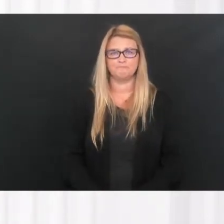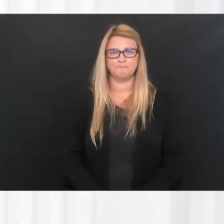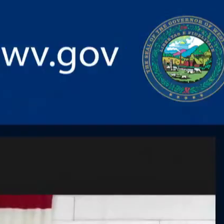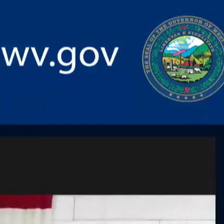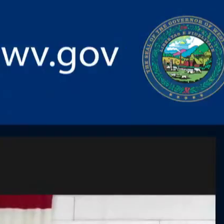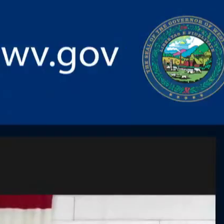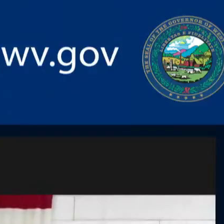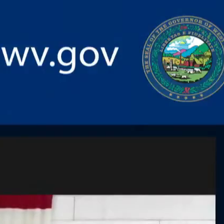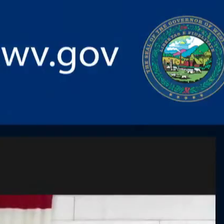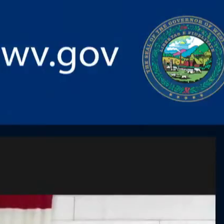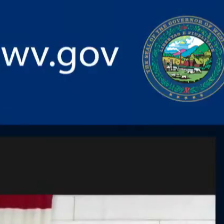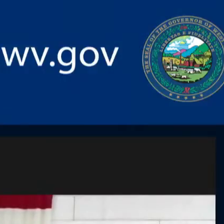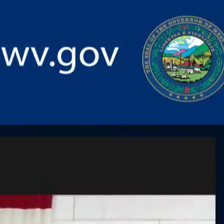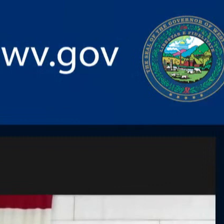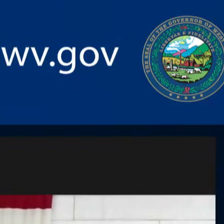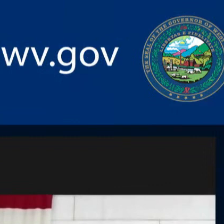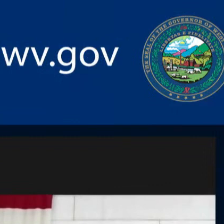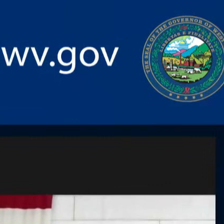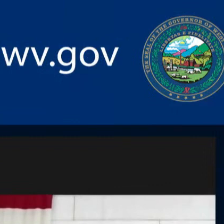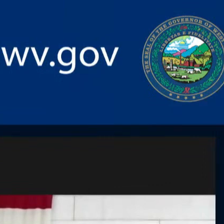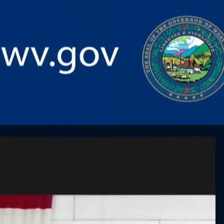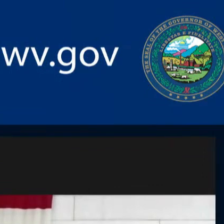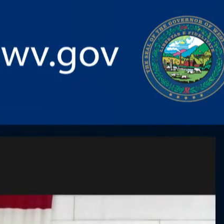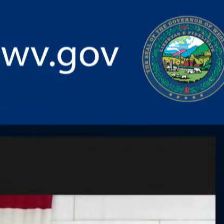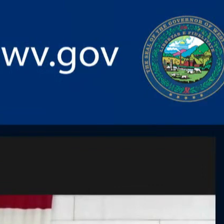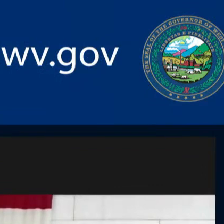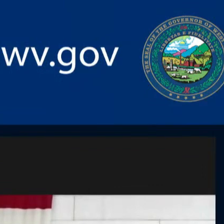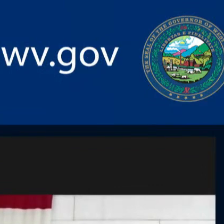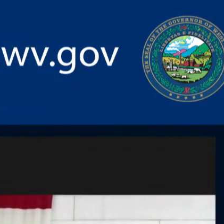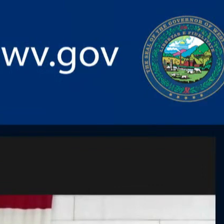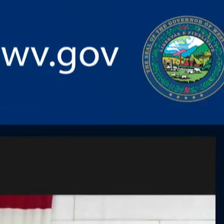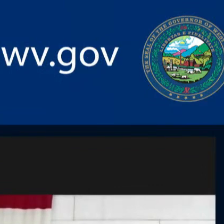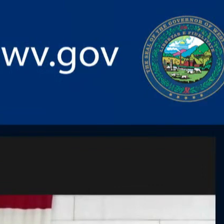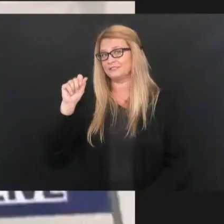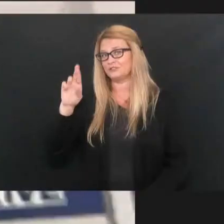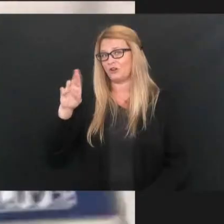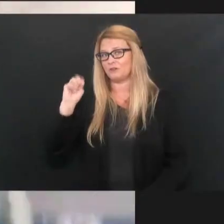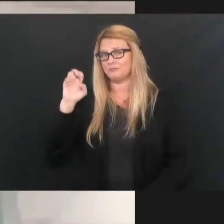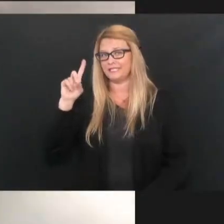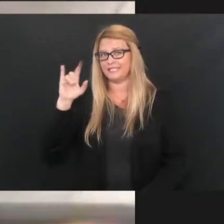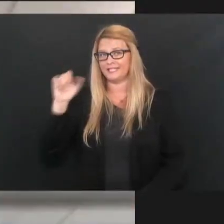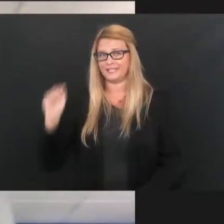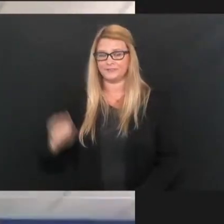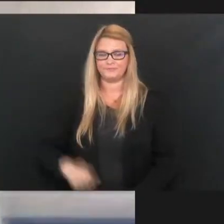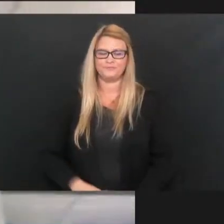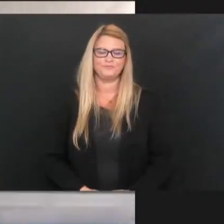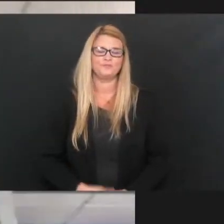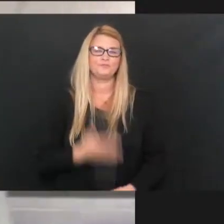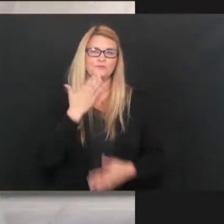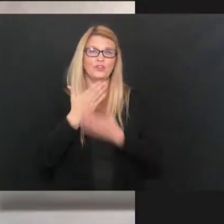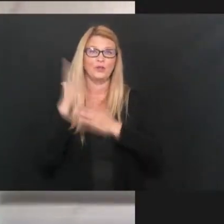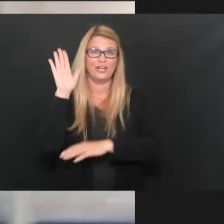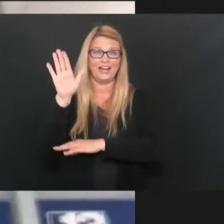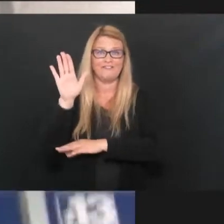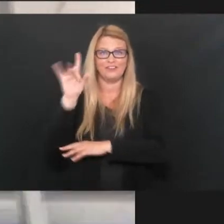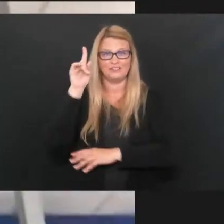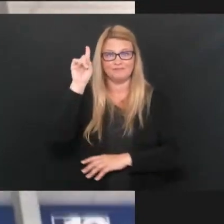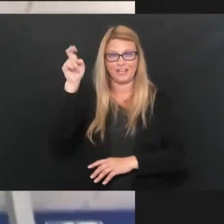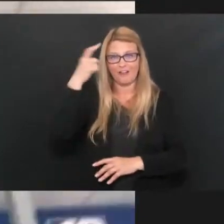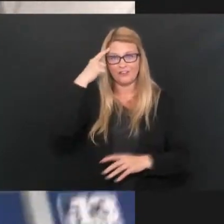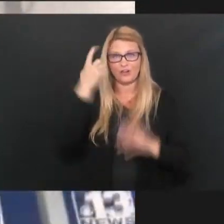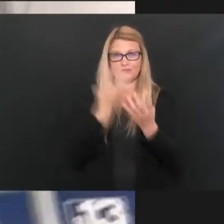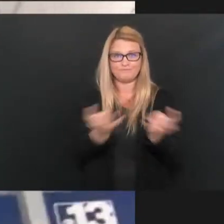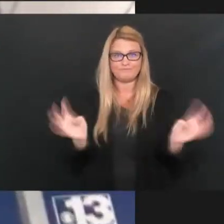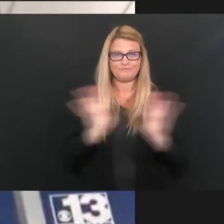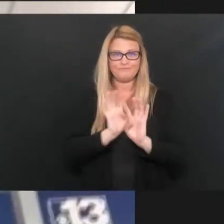All right, thank you, David. Next to Mark Curtis with Nexstar Media. Good afternoon. Good afternoon, Governor, cabinet members, and fellow